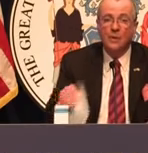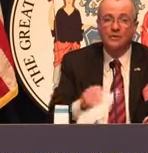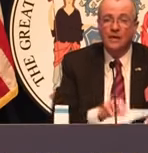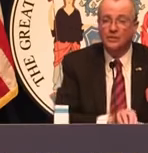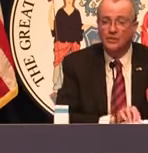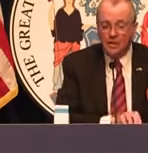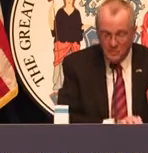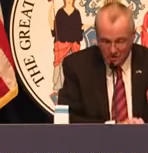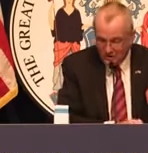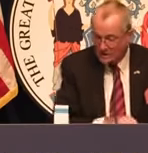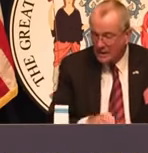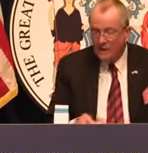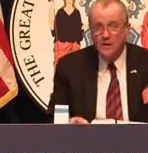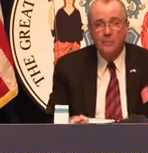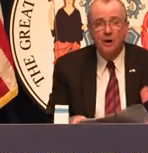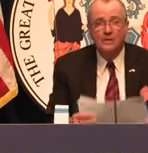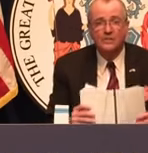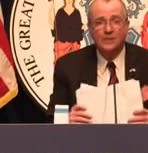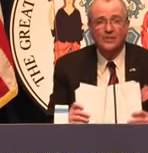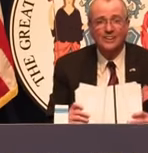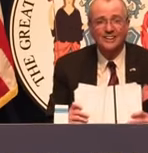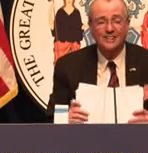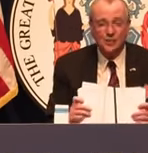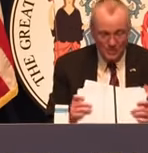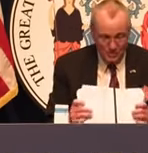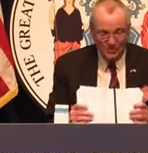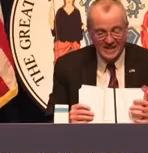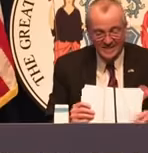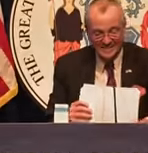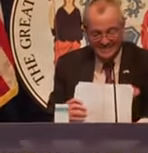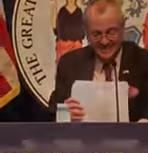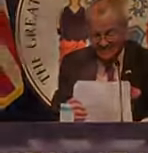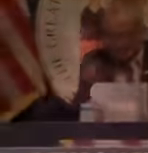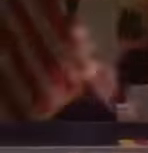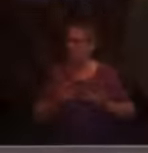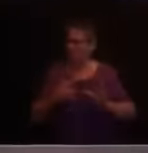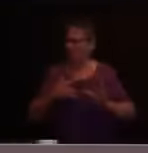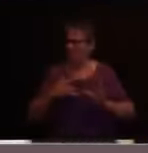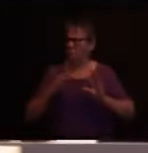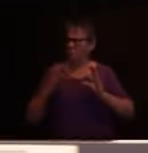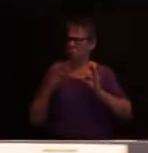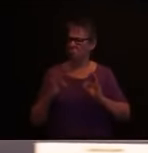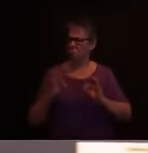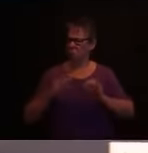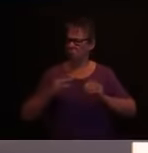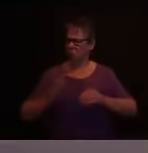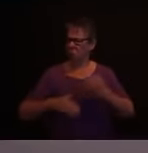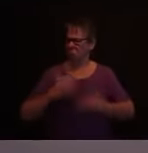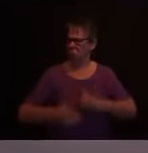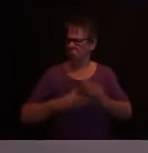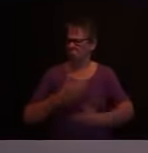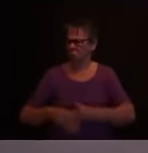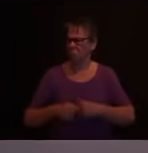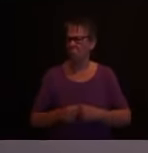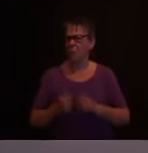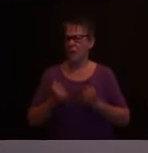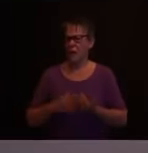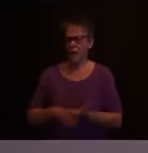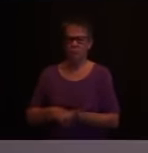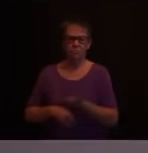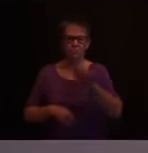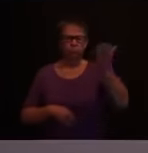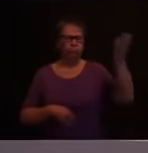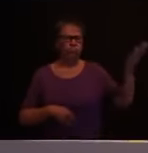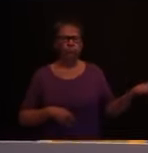needs no introduction, the Commissioner of the Department of Health, Judy Persicelli. Thank you, Governor, and good afternoon. I also want to thank